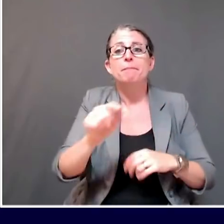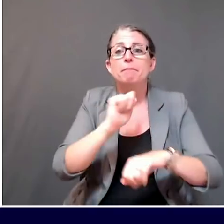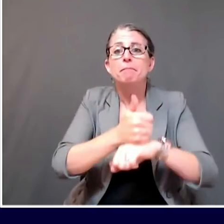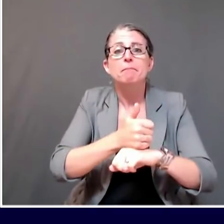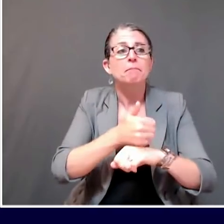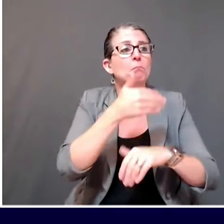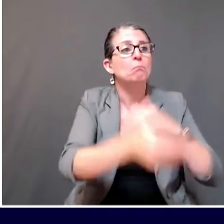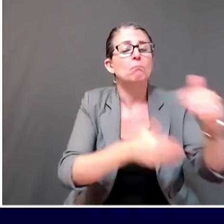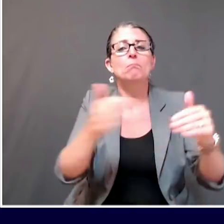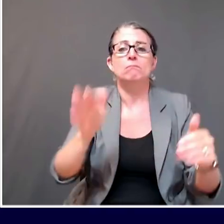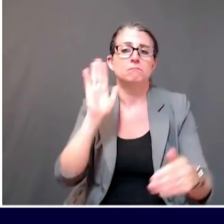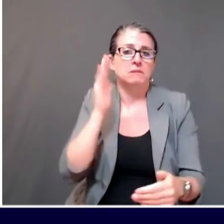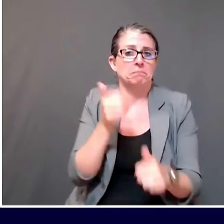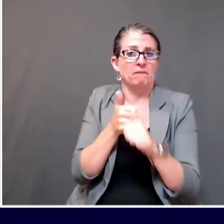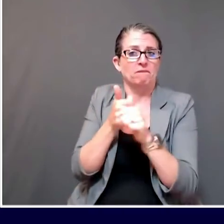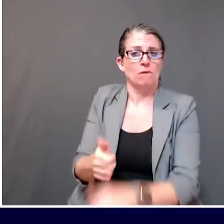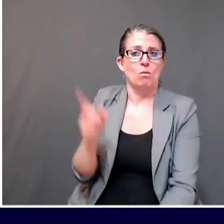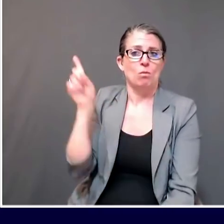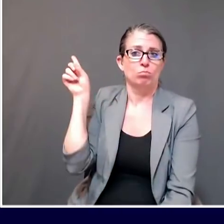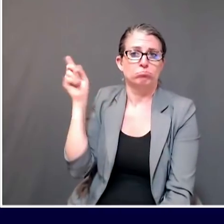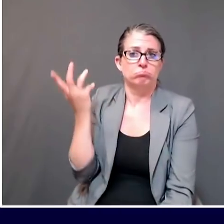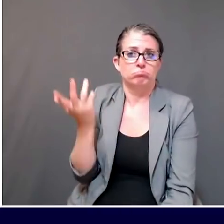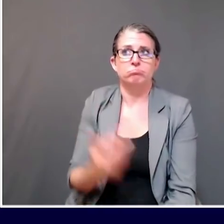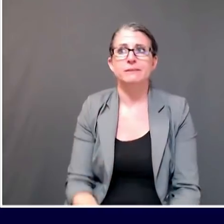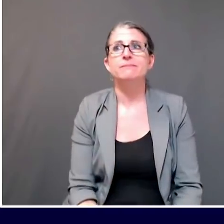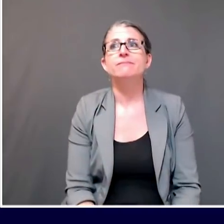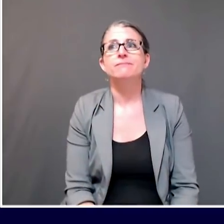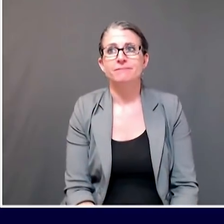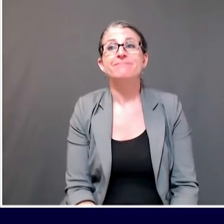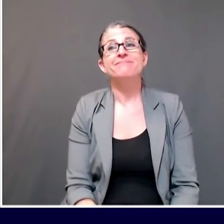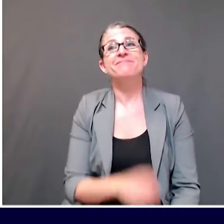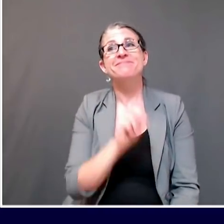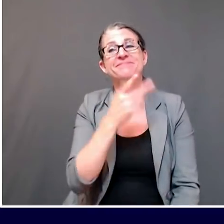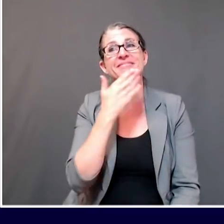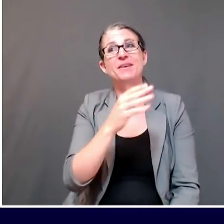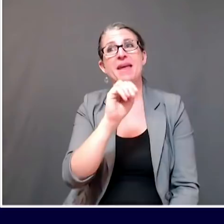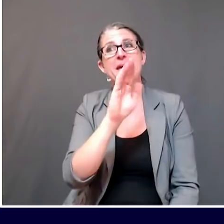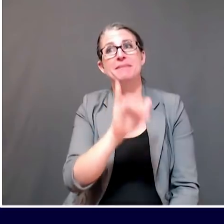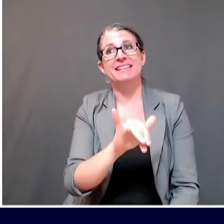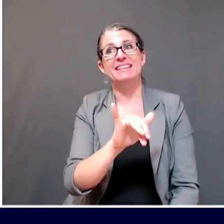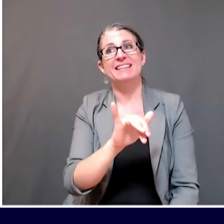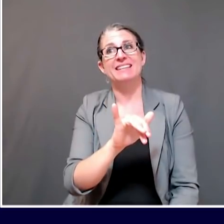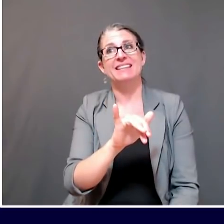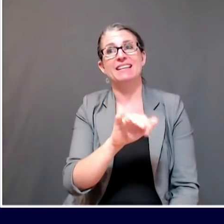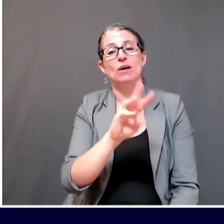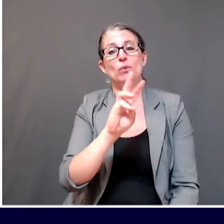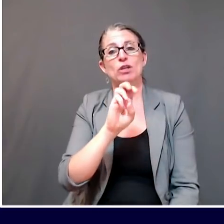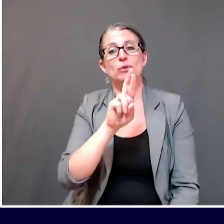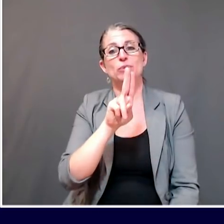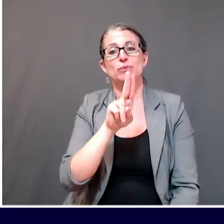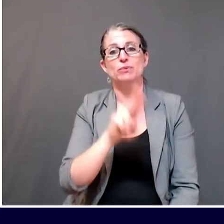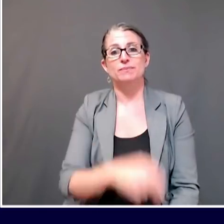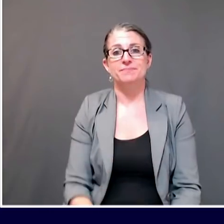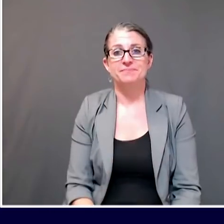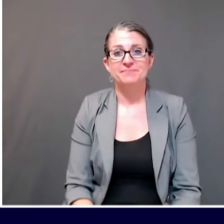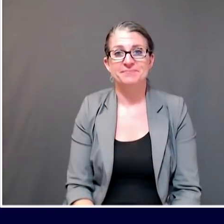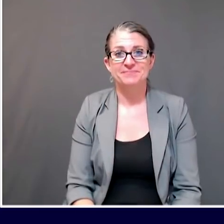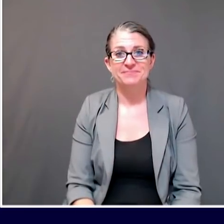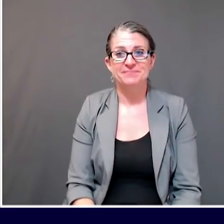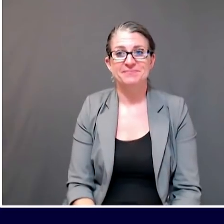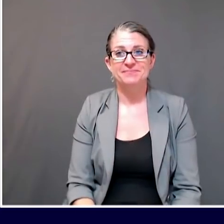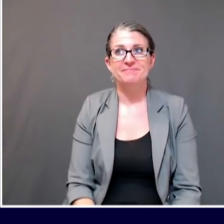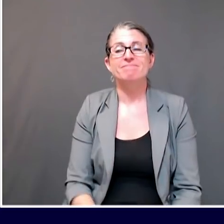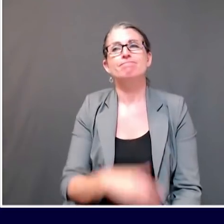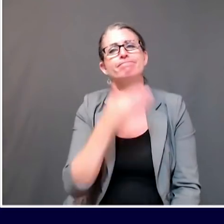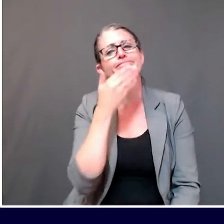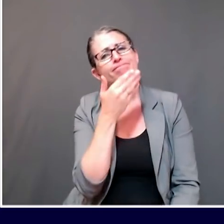Thanks, Patrick. I'm going to turn now to Amy Brown at WERU. Thank you, Dr. Shah. I first just want to follow up with the numbers